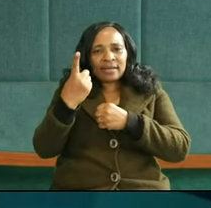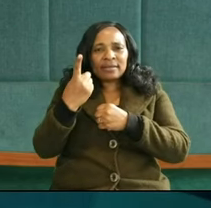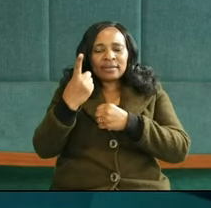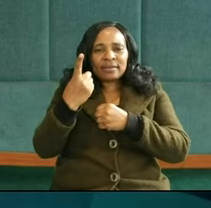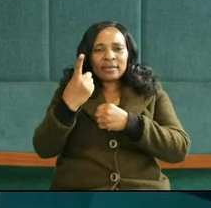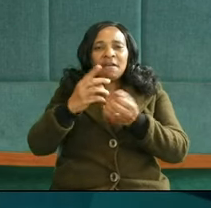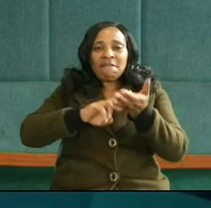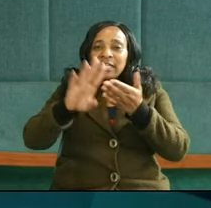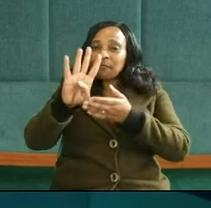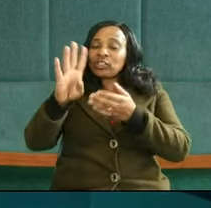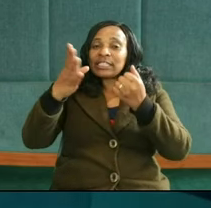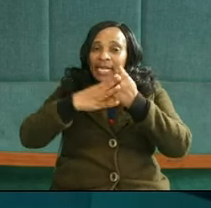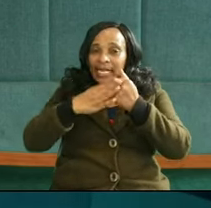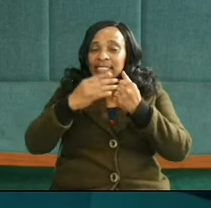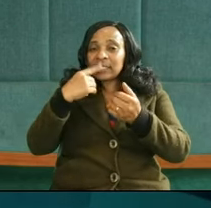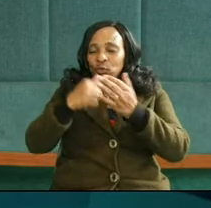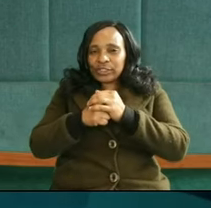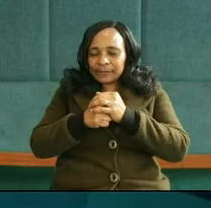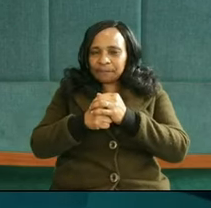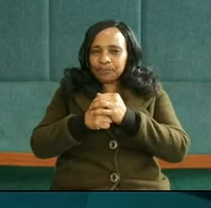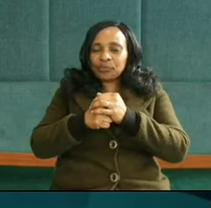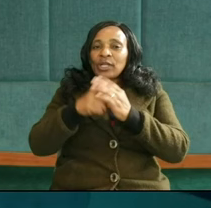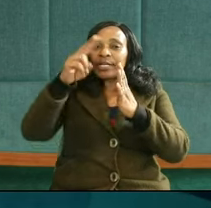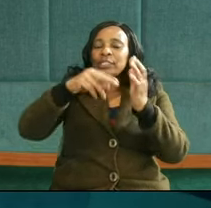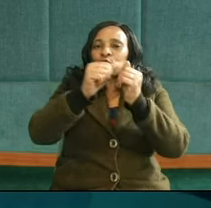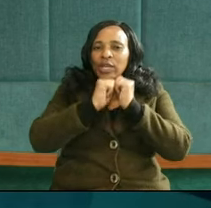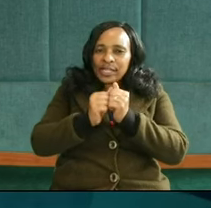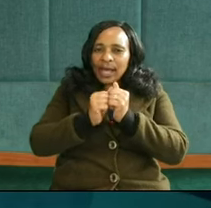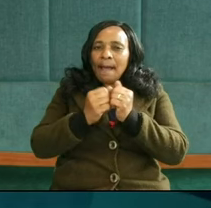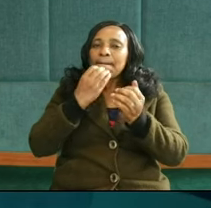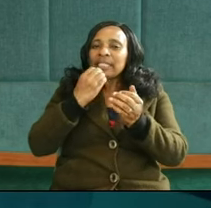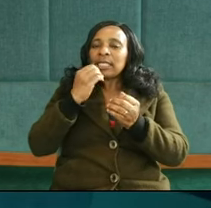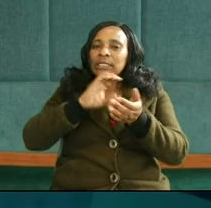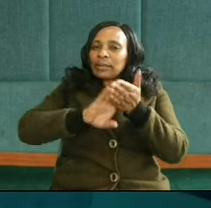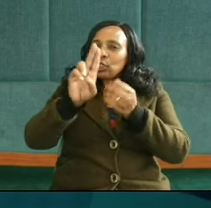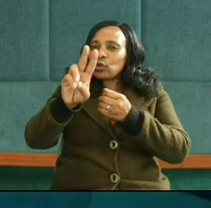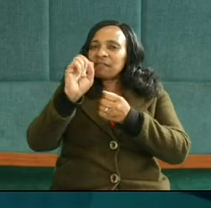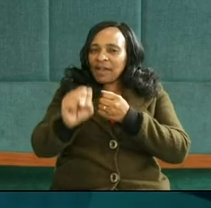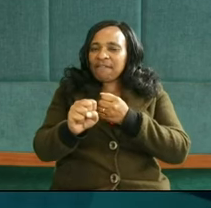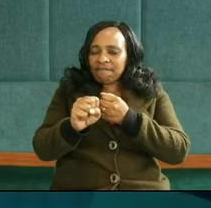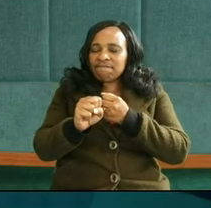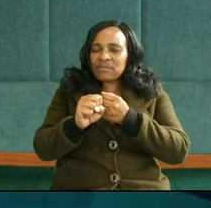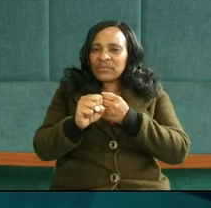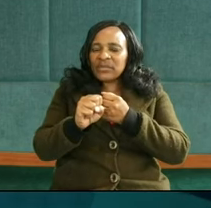verse 29, you can read together with me, Matthew chapter 25,